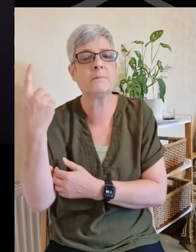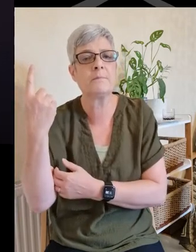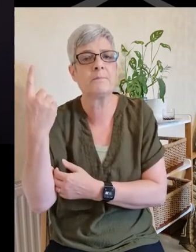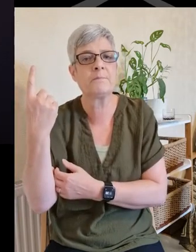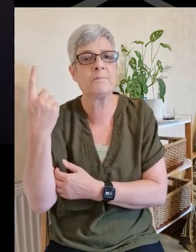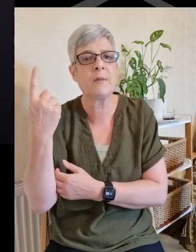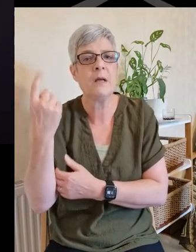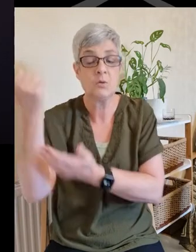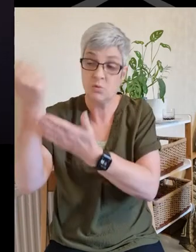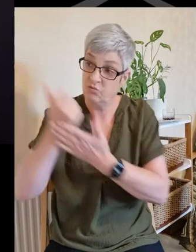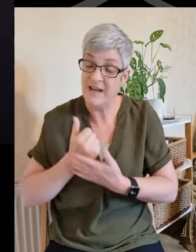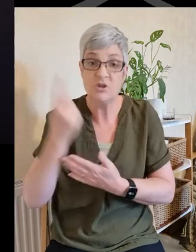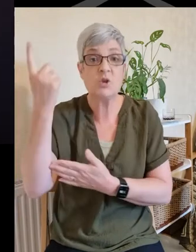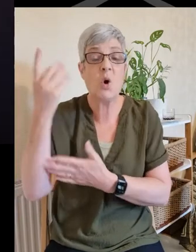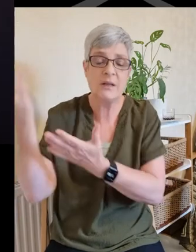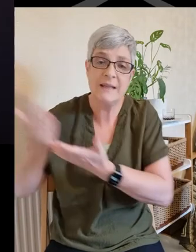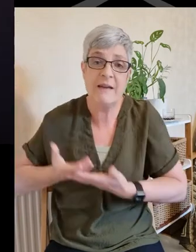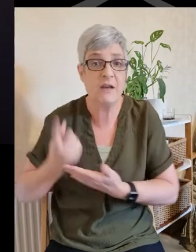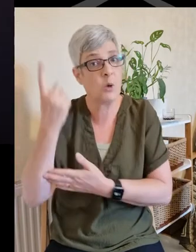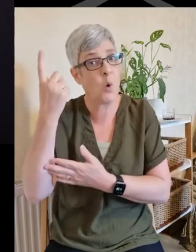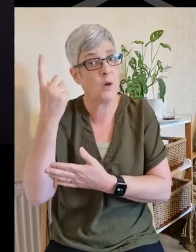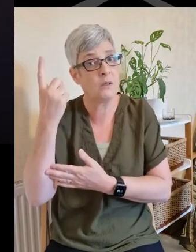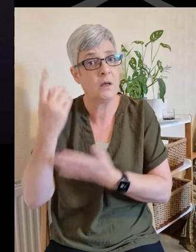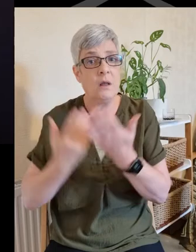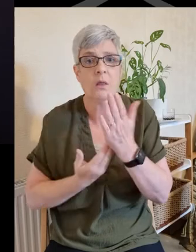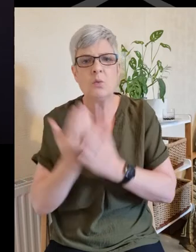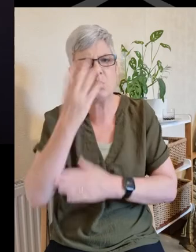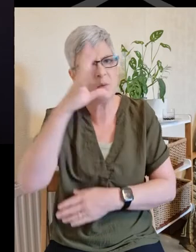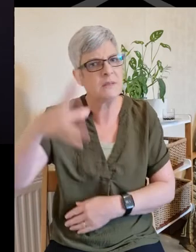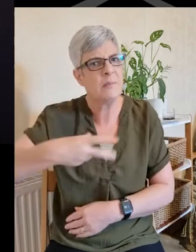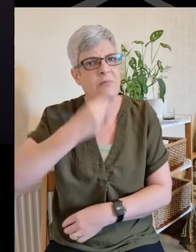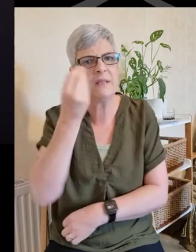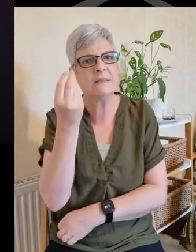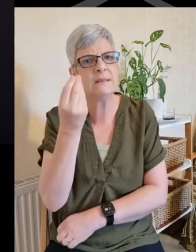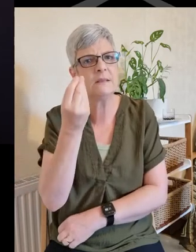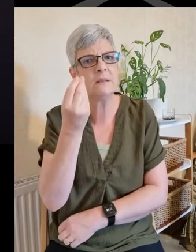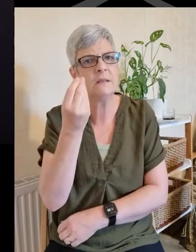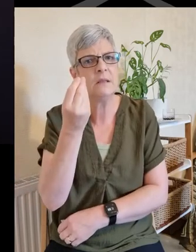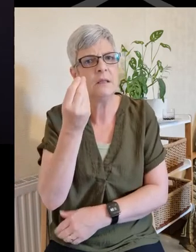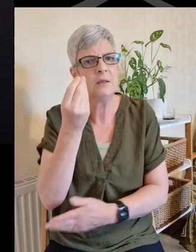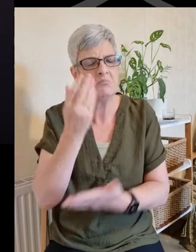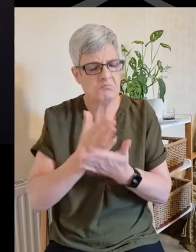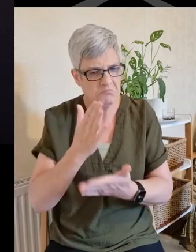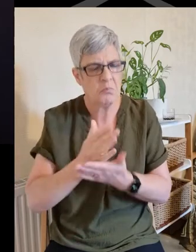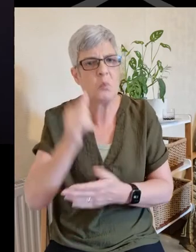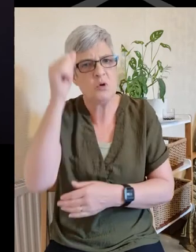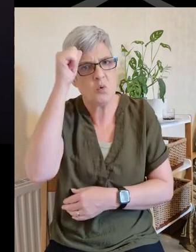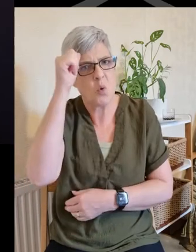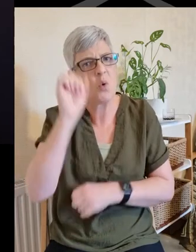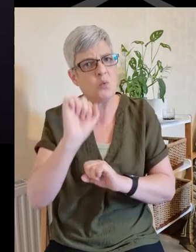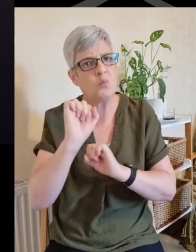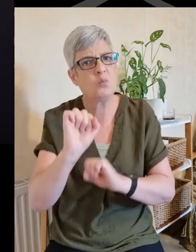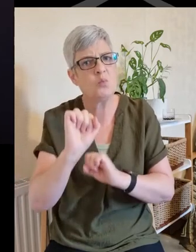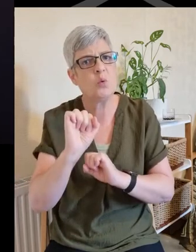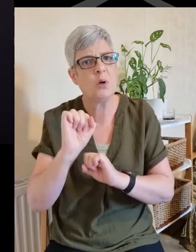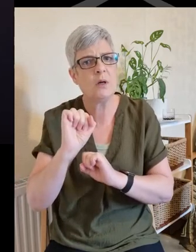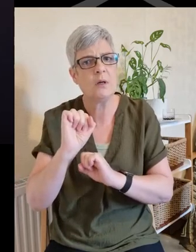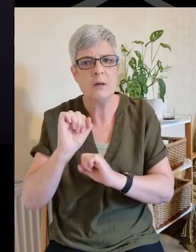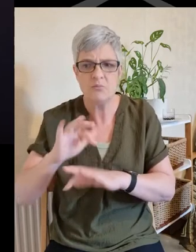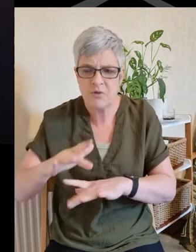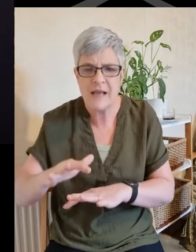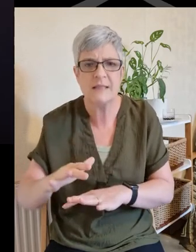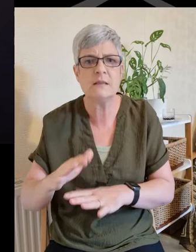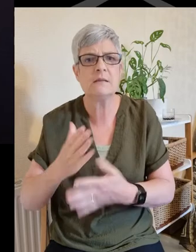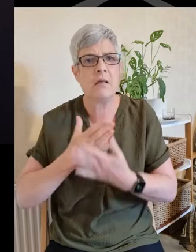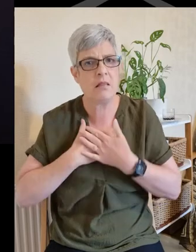So, gracious God, giving God, through your Holy Spirit, assure us of your presence with us and your love